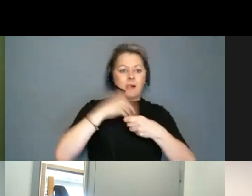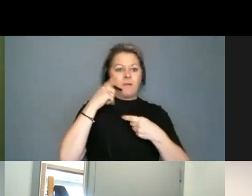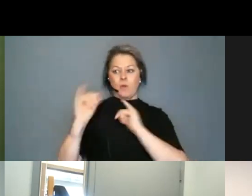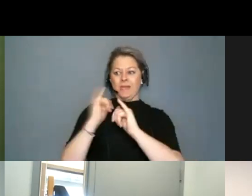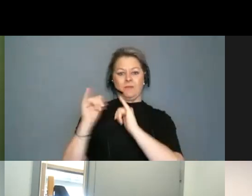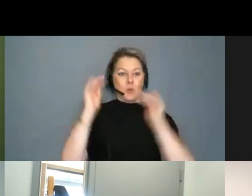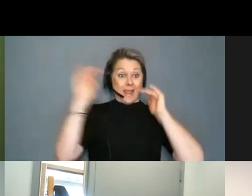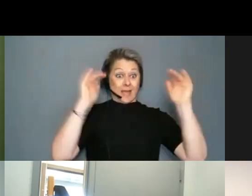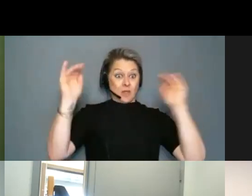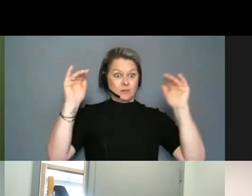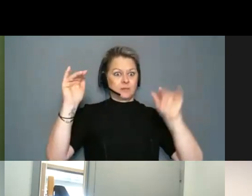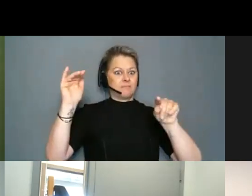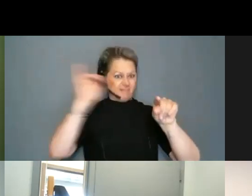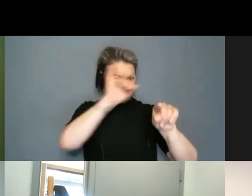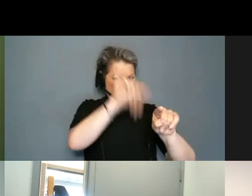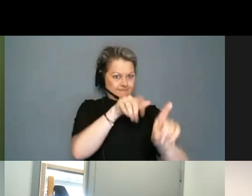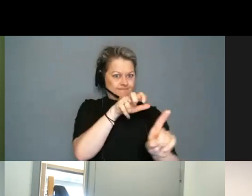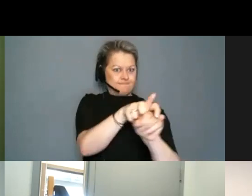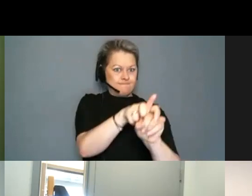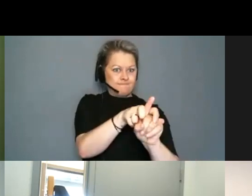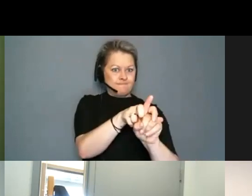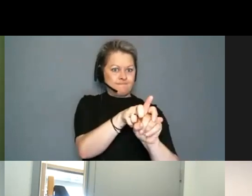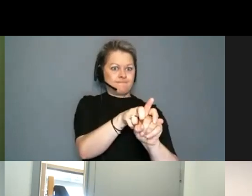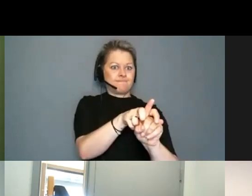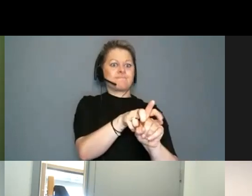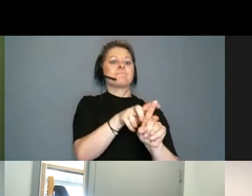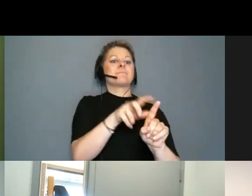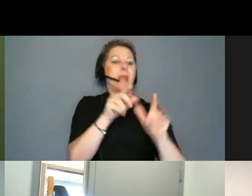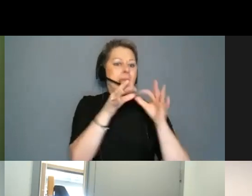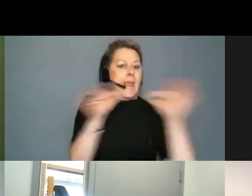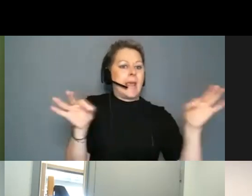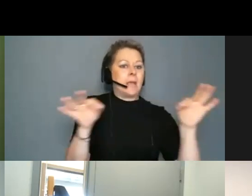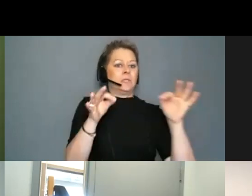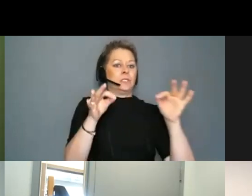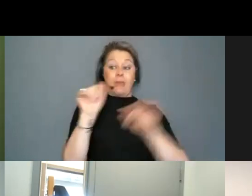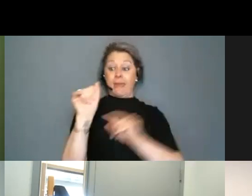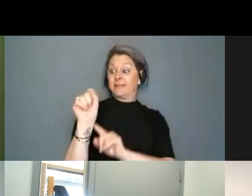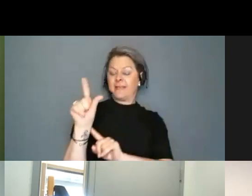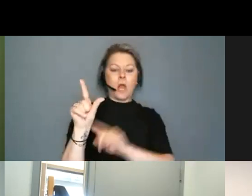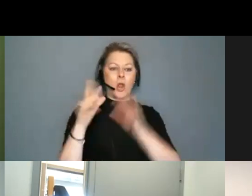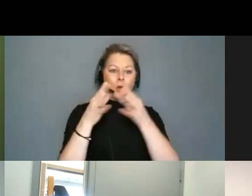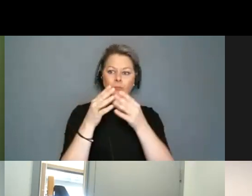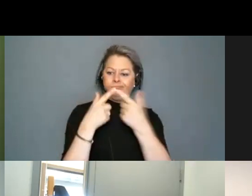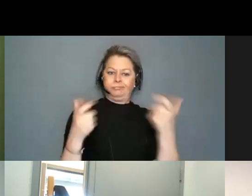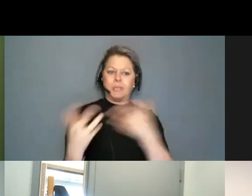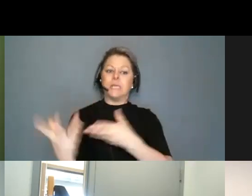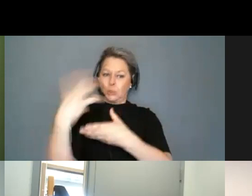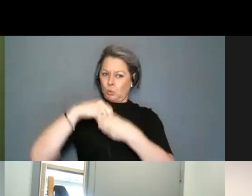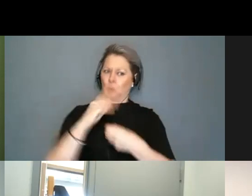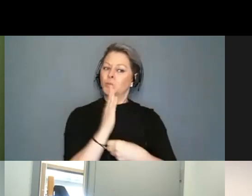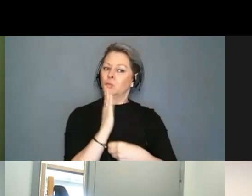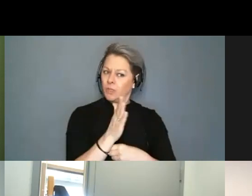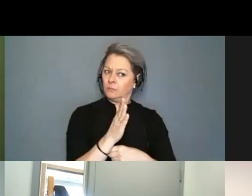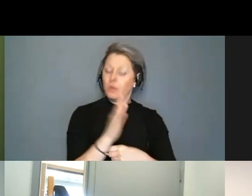to be considering some of those, like those language pieces, including ASL, and also recognizing the fact that we